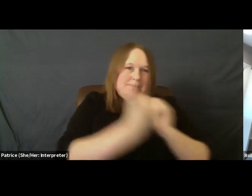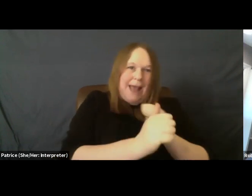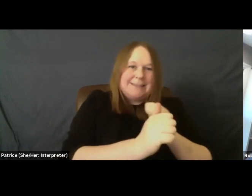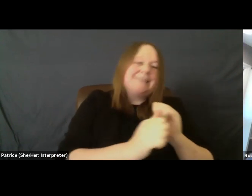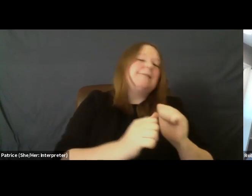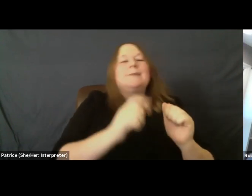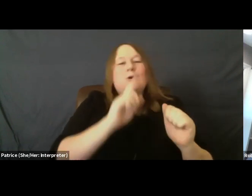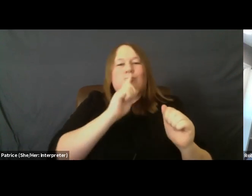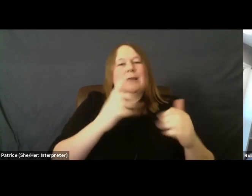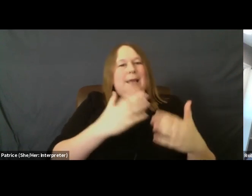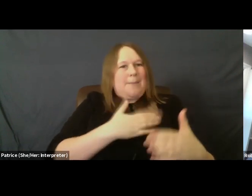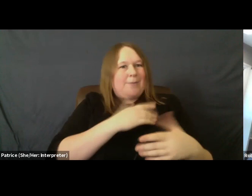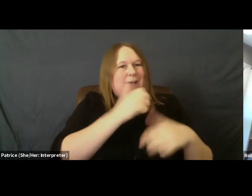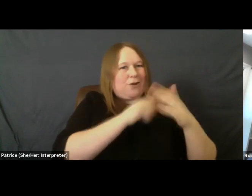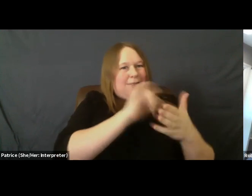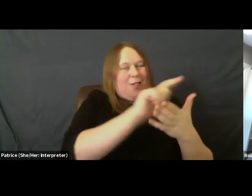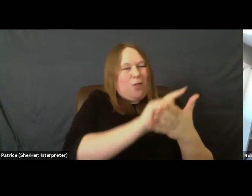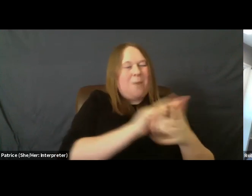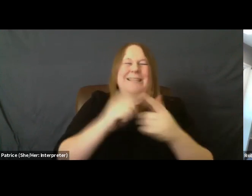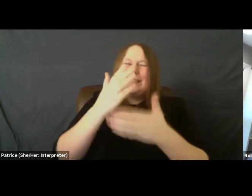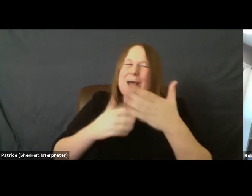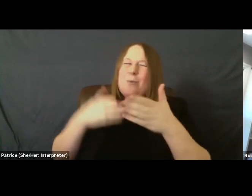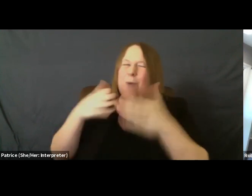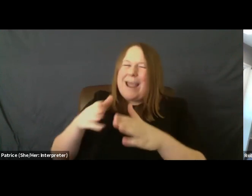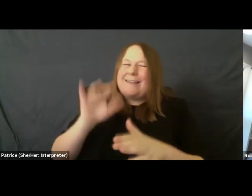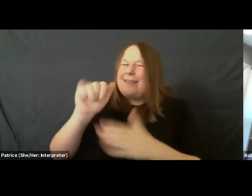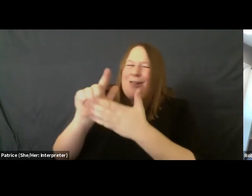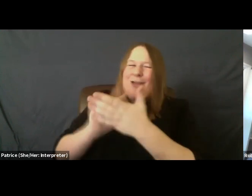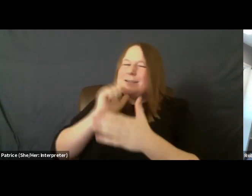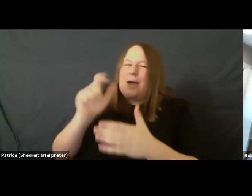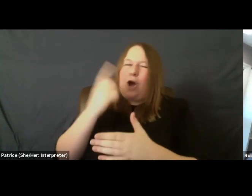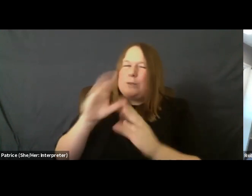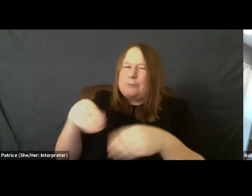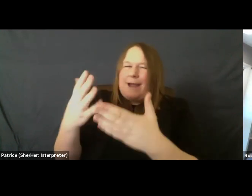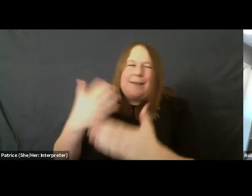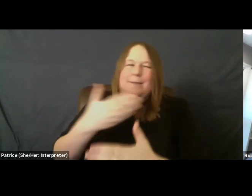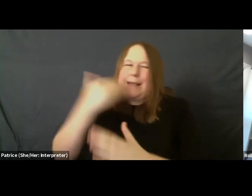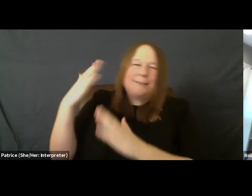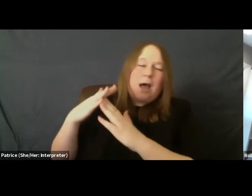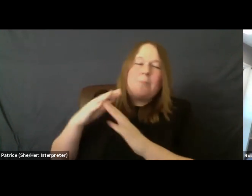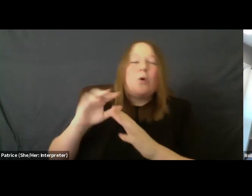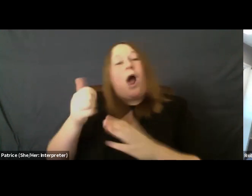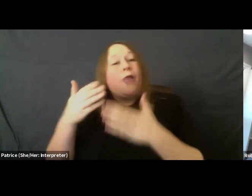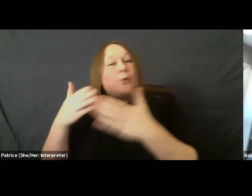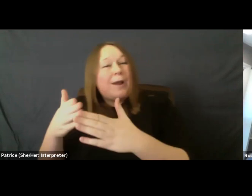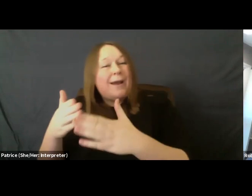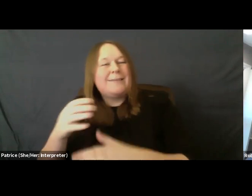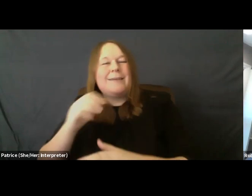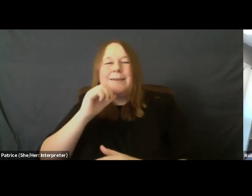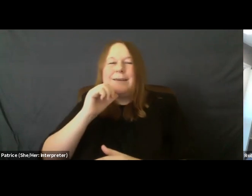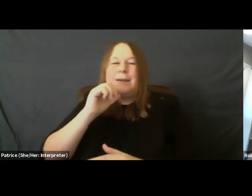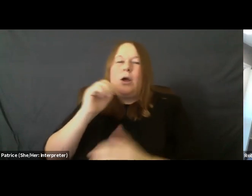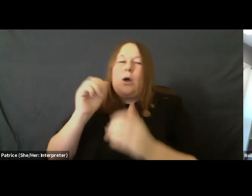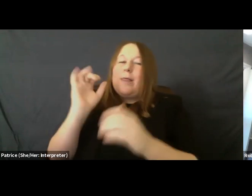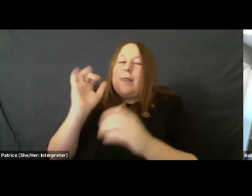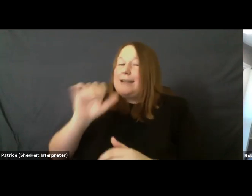achievements under the statute, but also some ways in which the statute has not necessarily delivered, or in other ways that notwithstanding what the statute